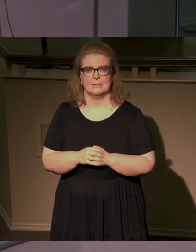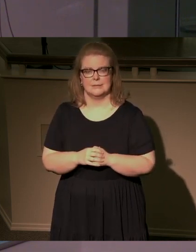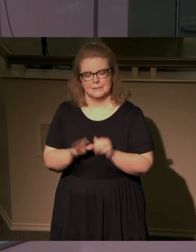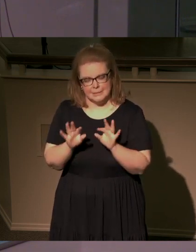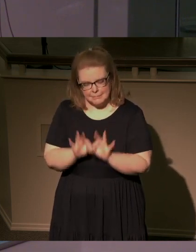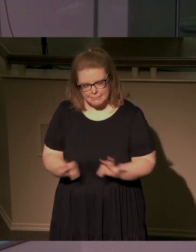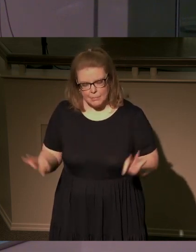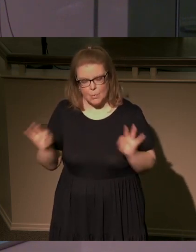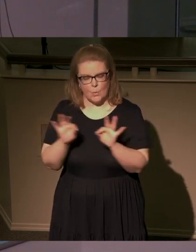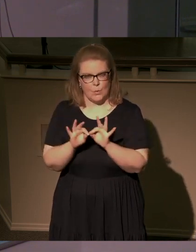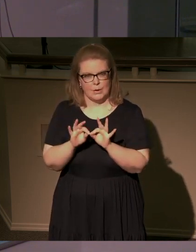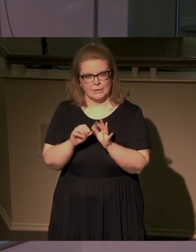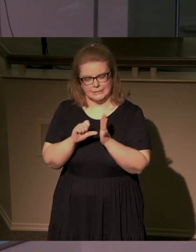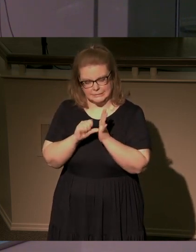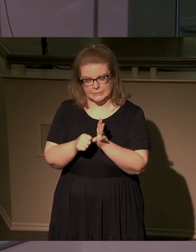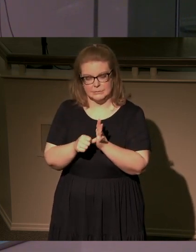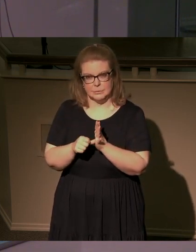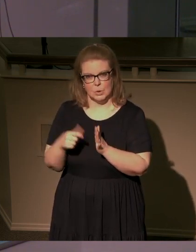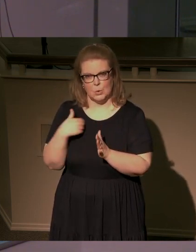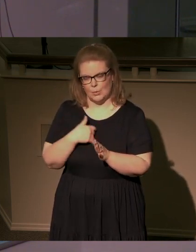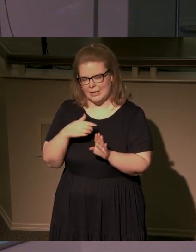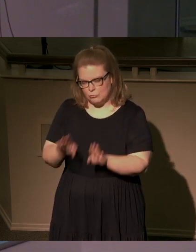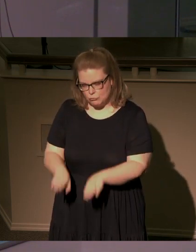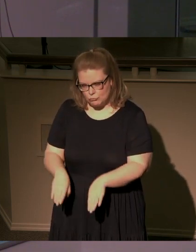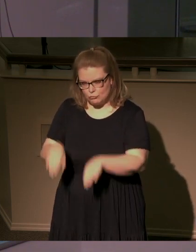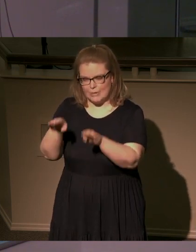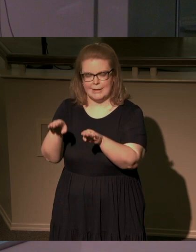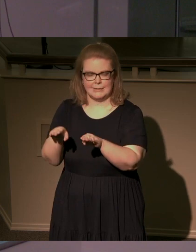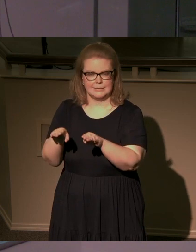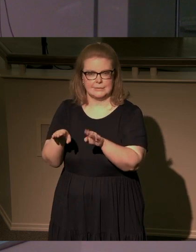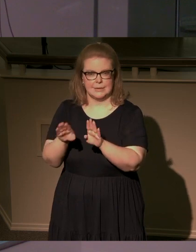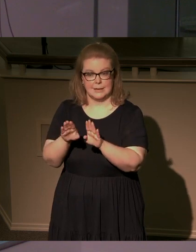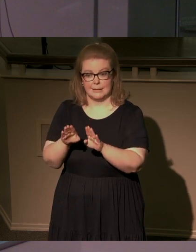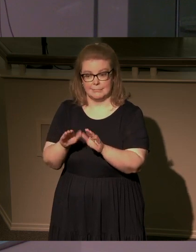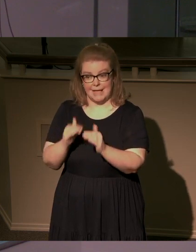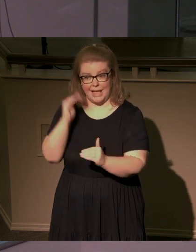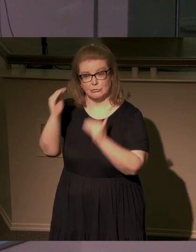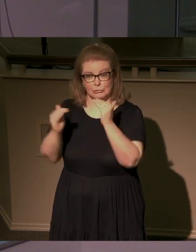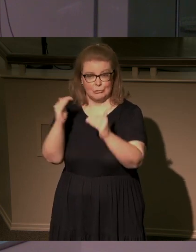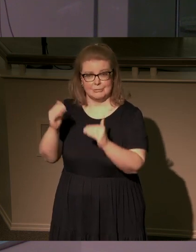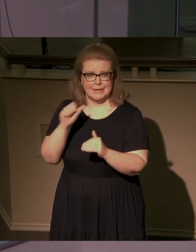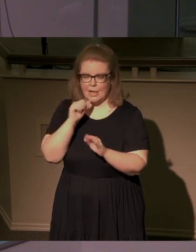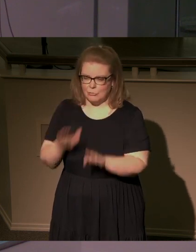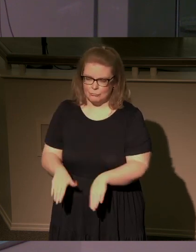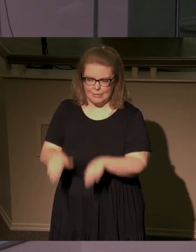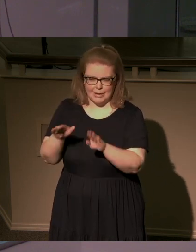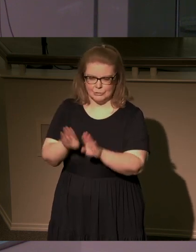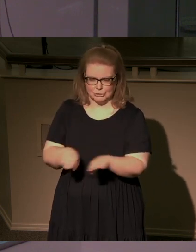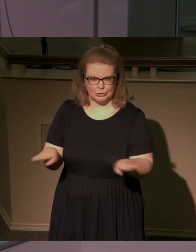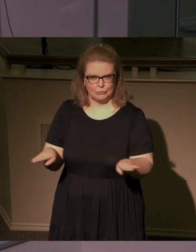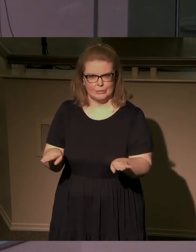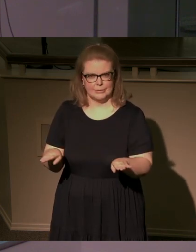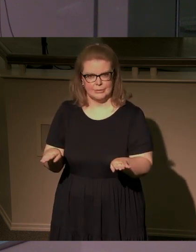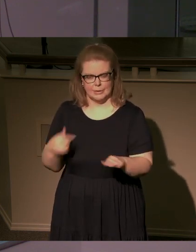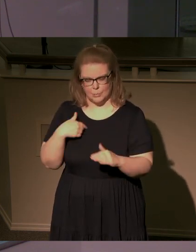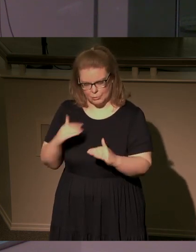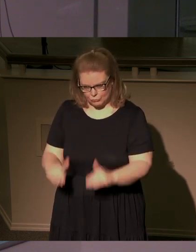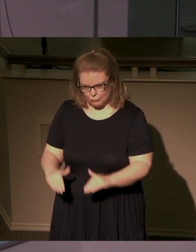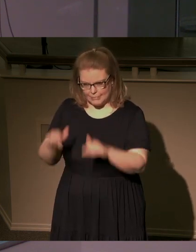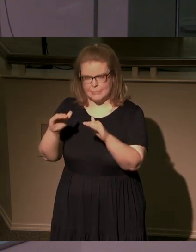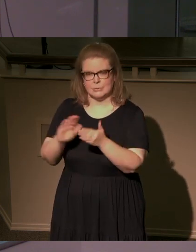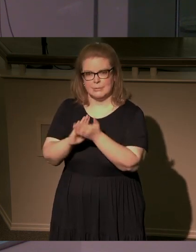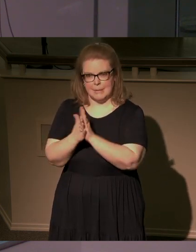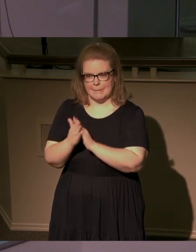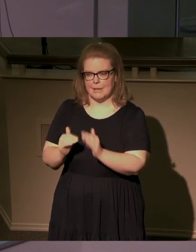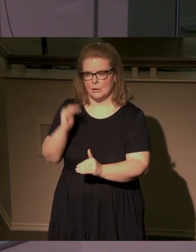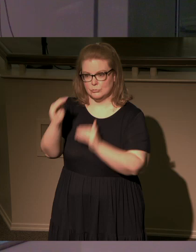We raise adults. You don't want permanent kids. We raise adults. And we raise those adults to